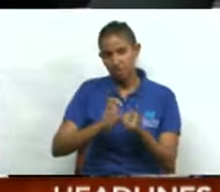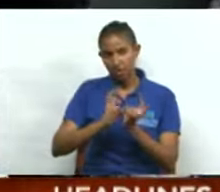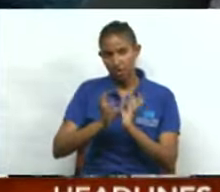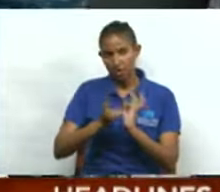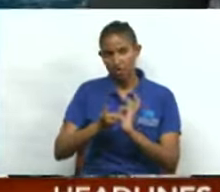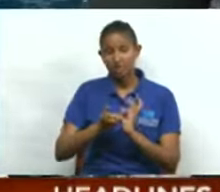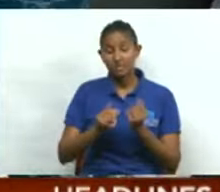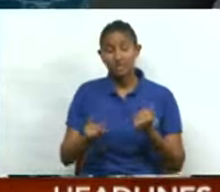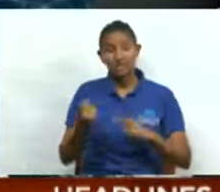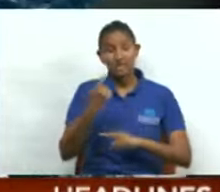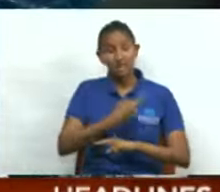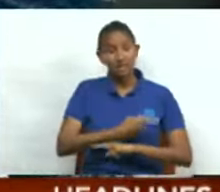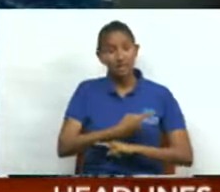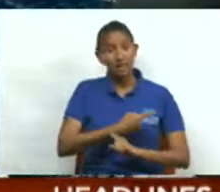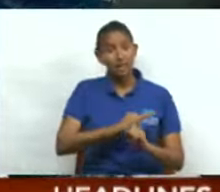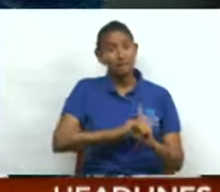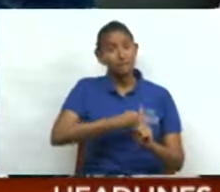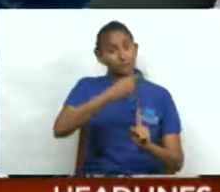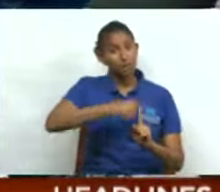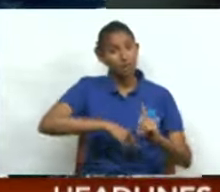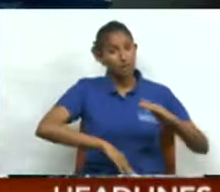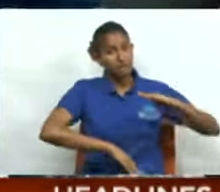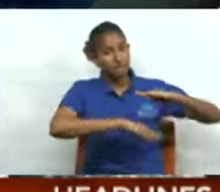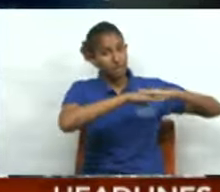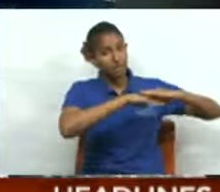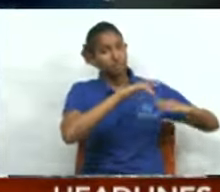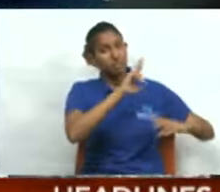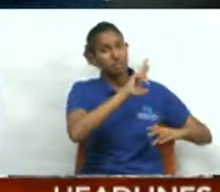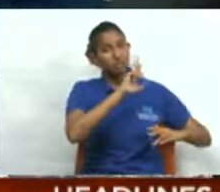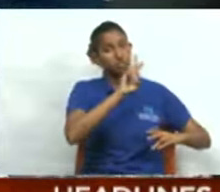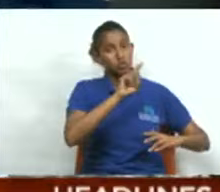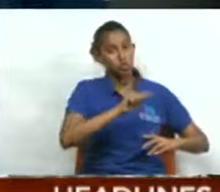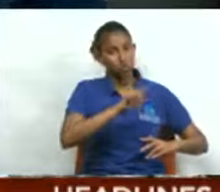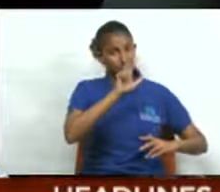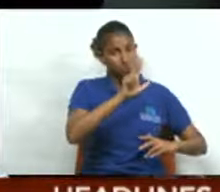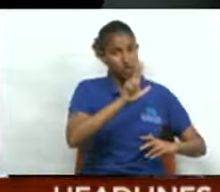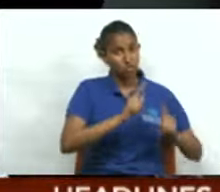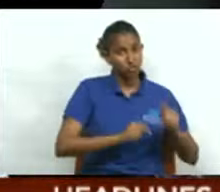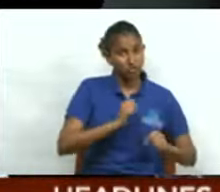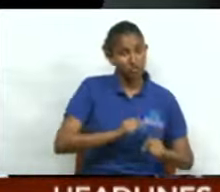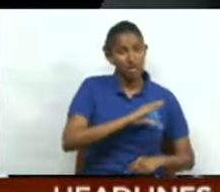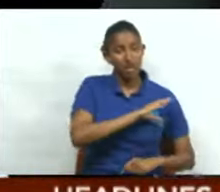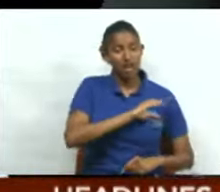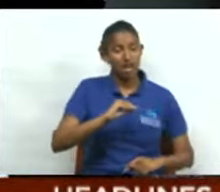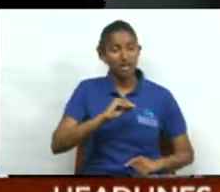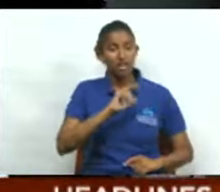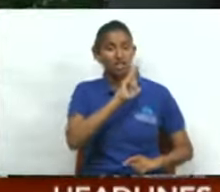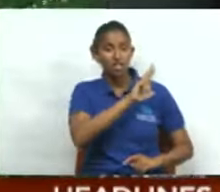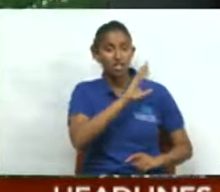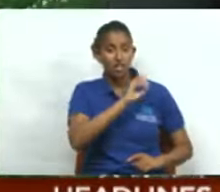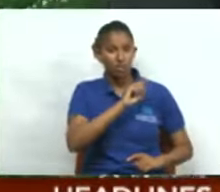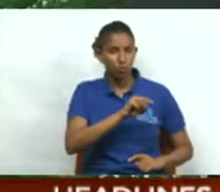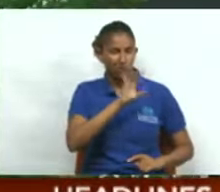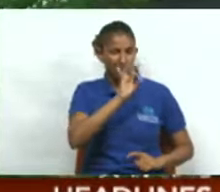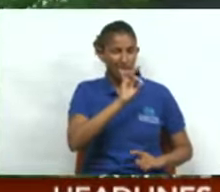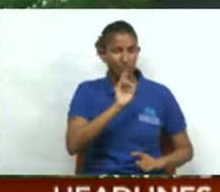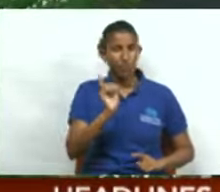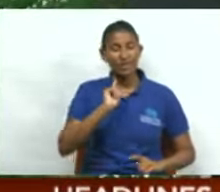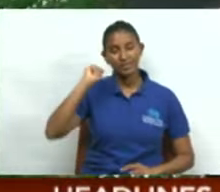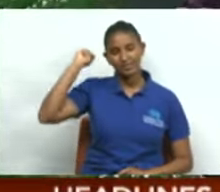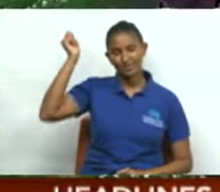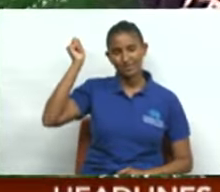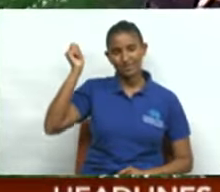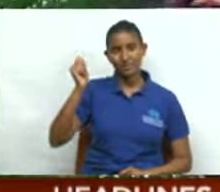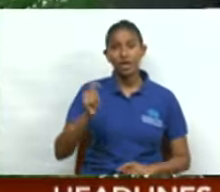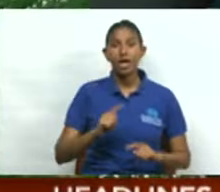high temperatures were 32.3 degrees Celsius in Trinidad and 30.8 degrees Celsius in Tobago. Now, after all that